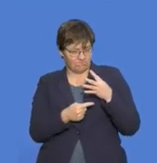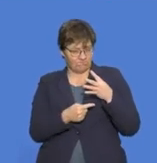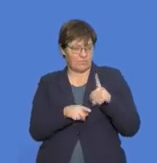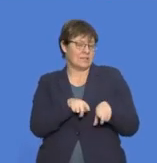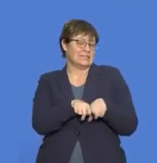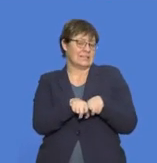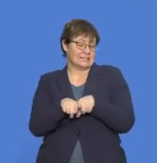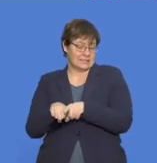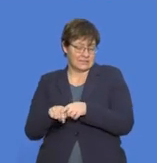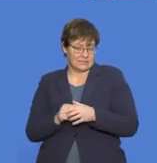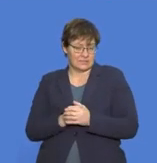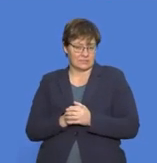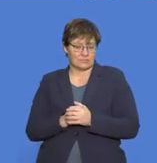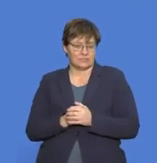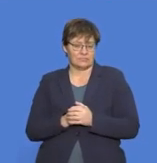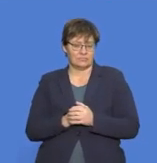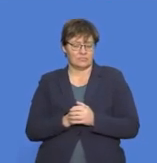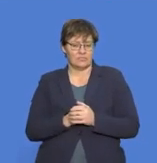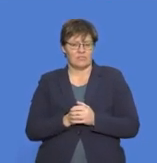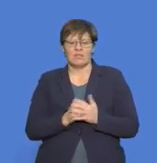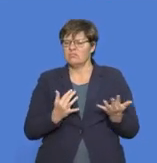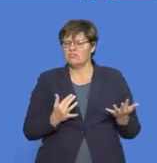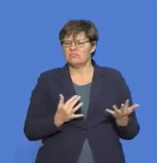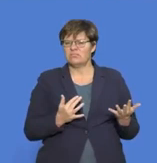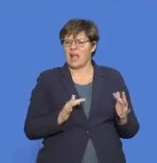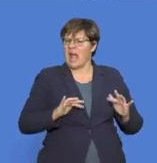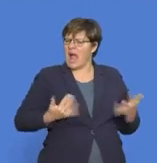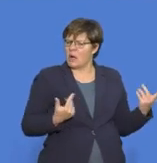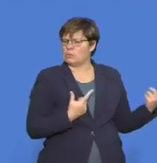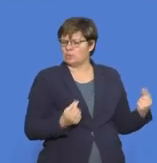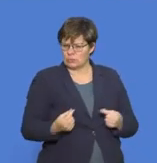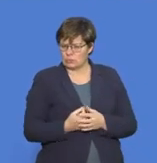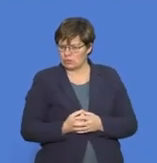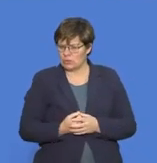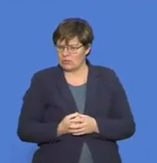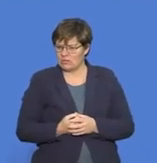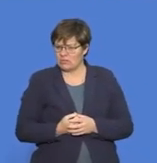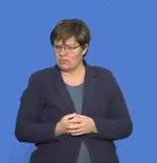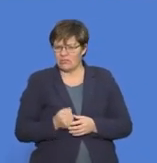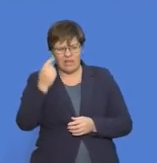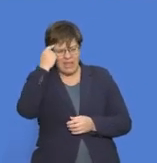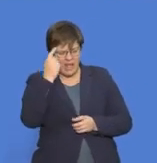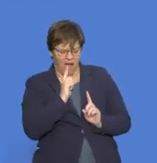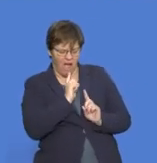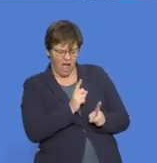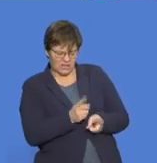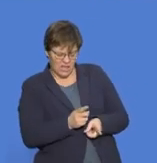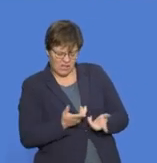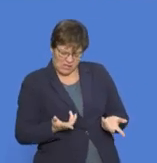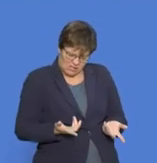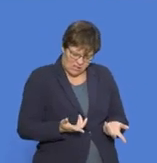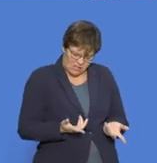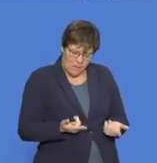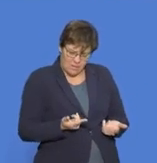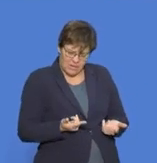these experiments and looking at, well, how do you go about this? How do you think the answers out and